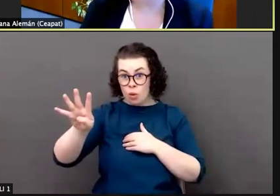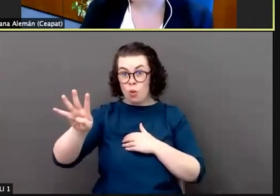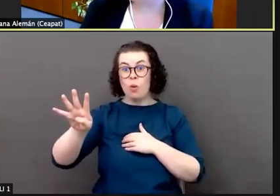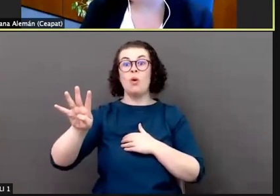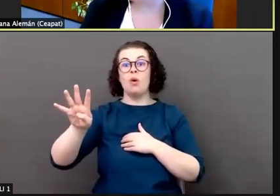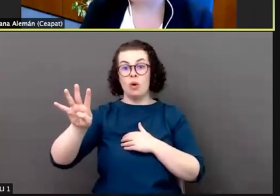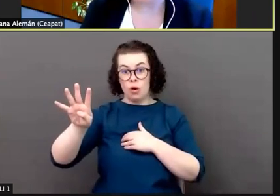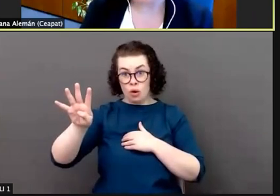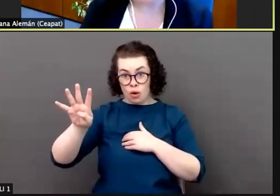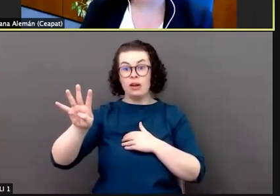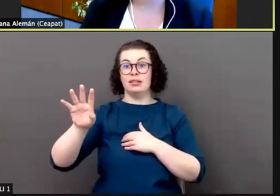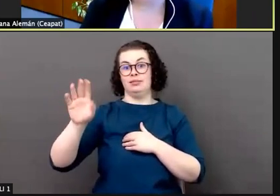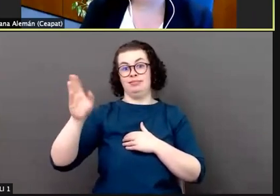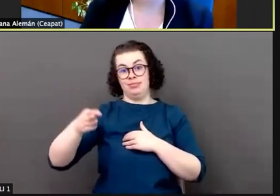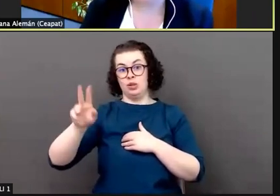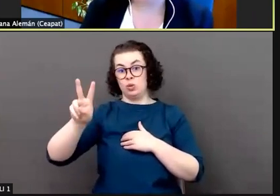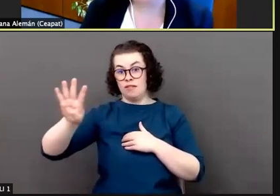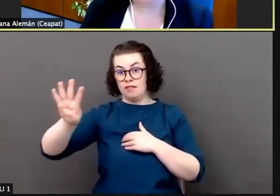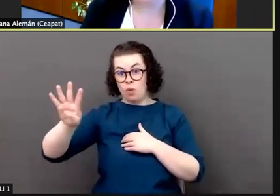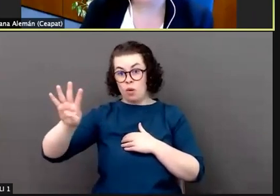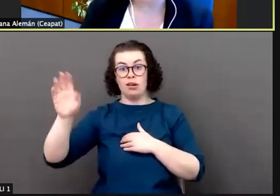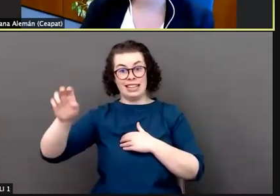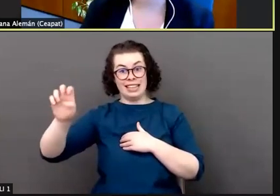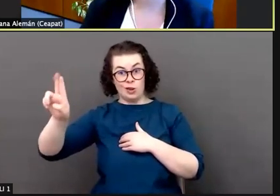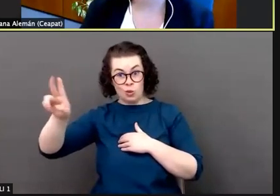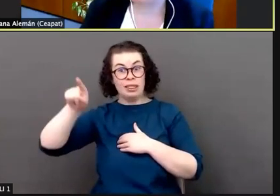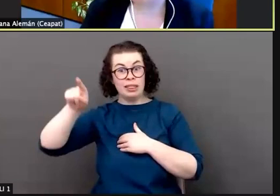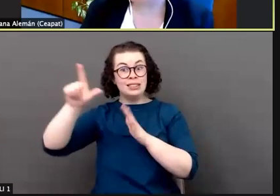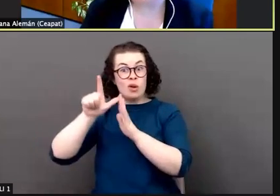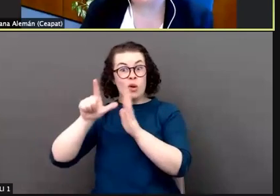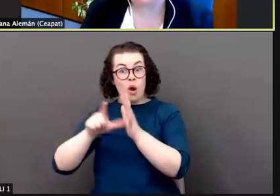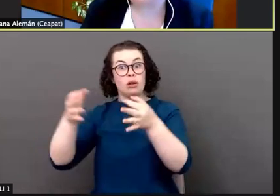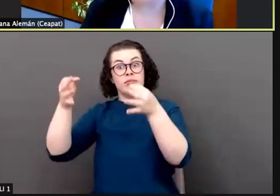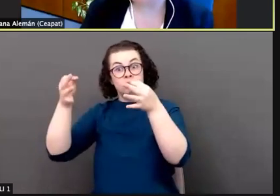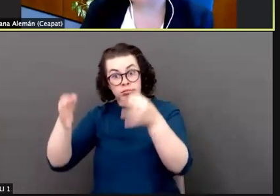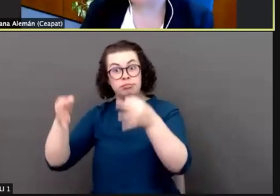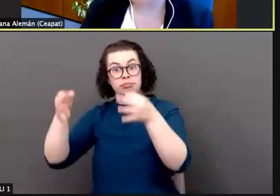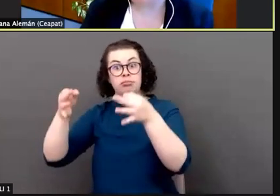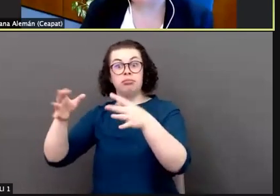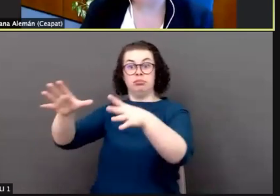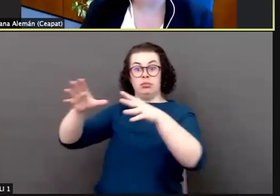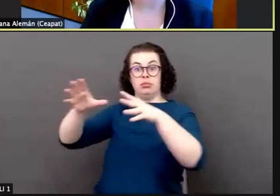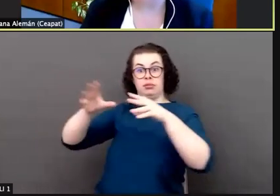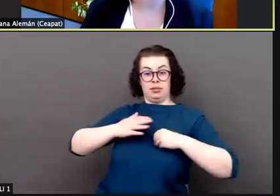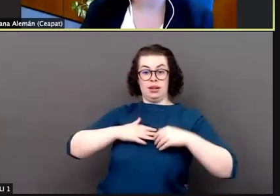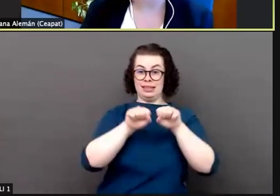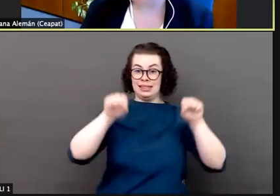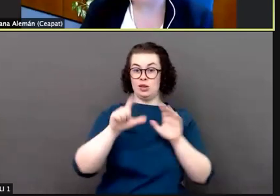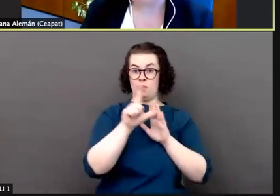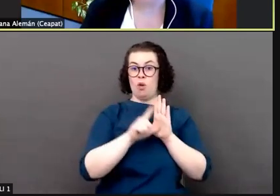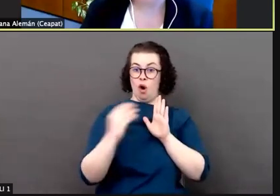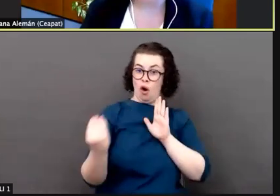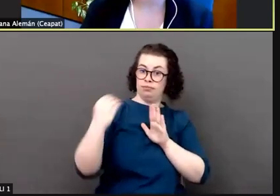2014-24 EU are transposed into the Spanish legal system of February